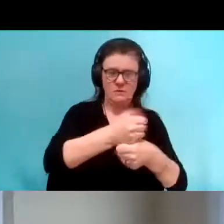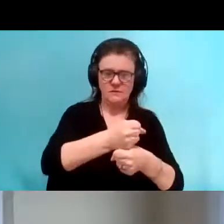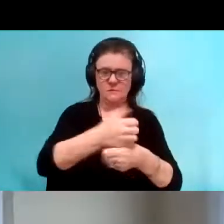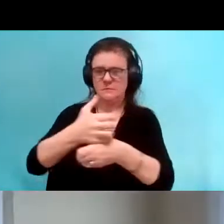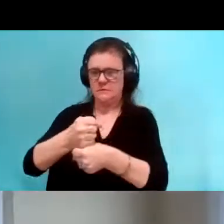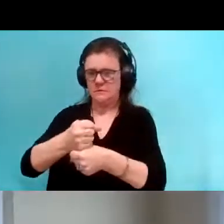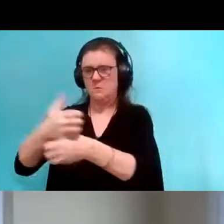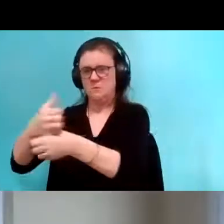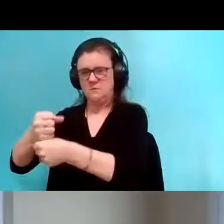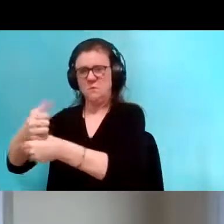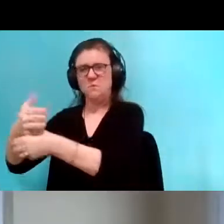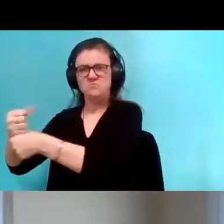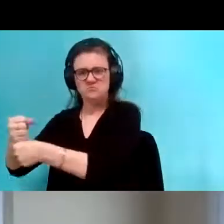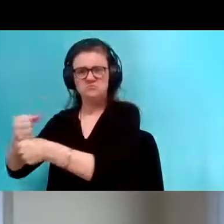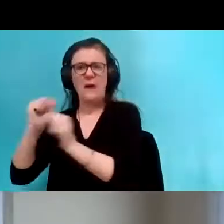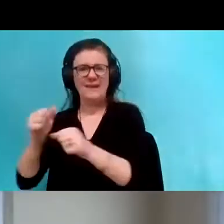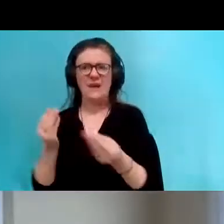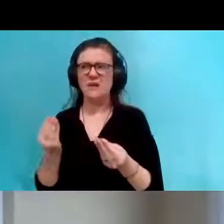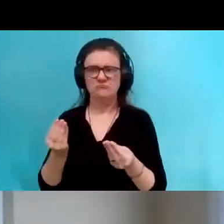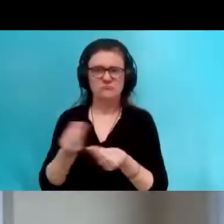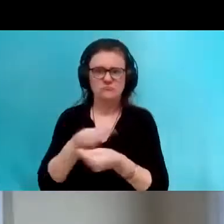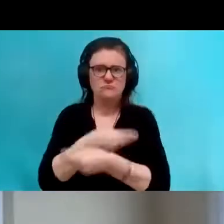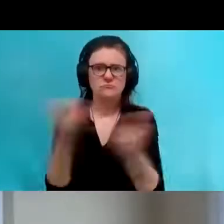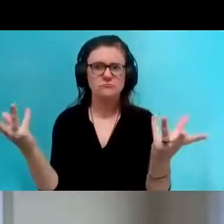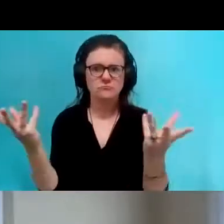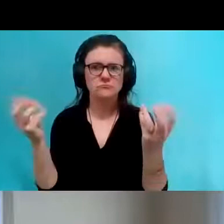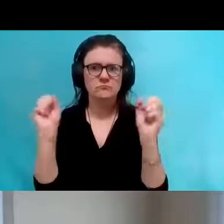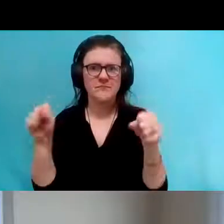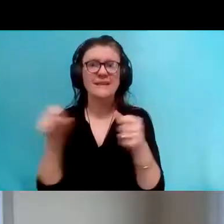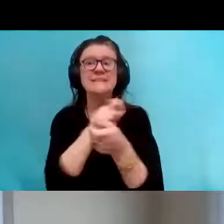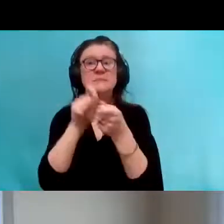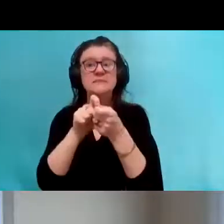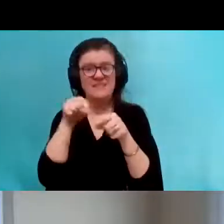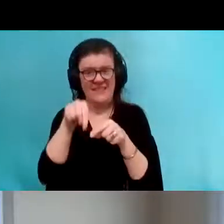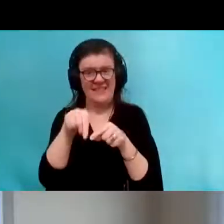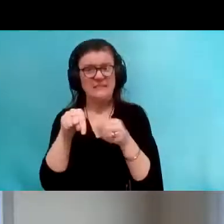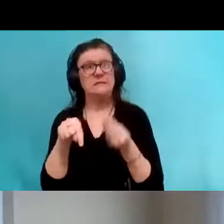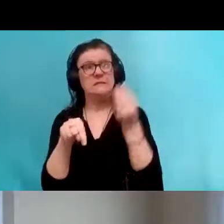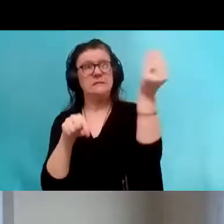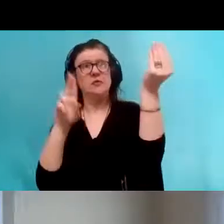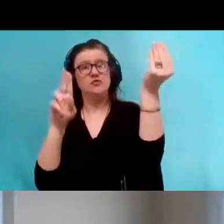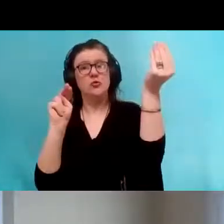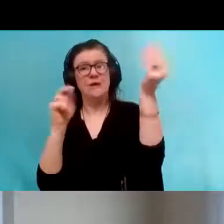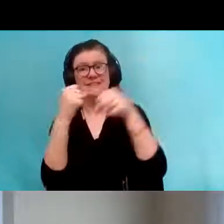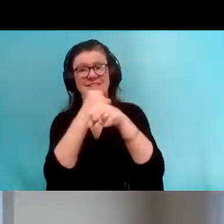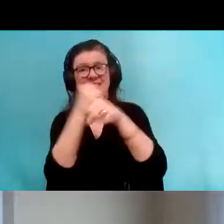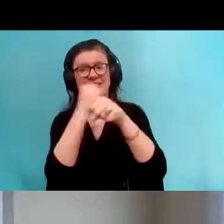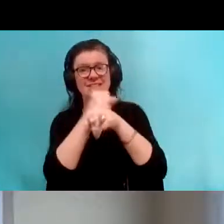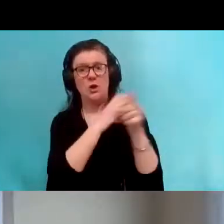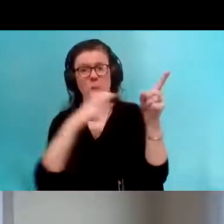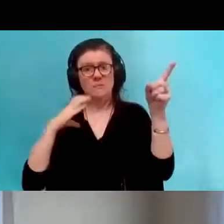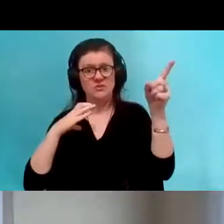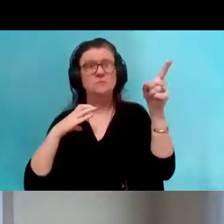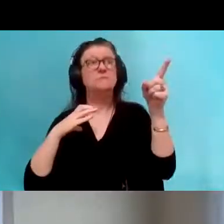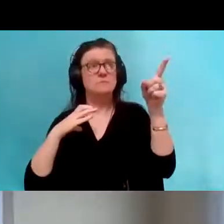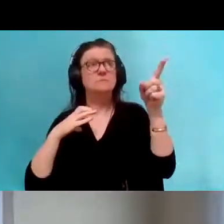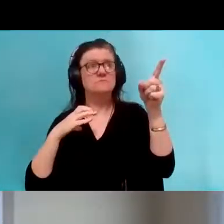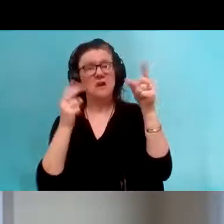executive summary that was submitted to the UN Statistical Commission, and there you can see more details about each of the different